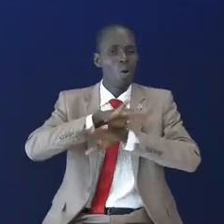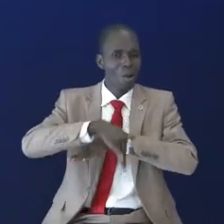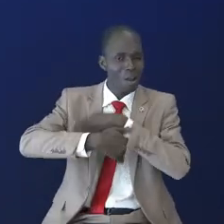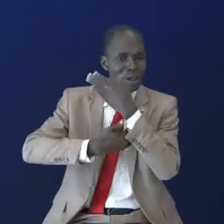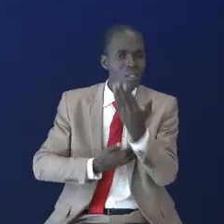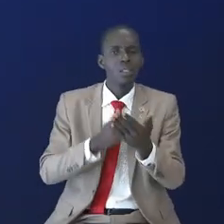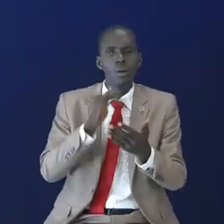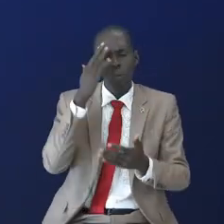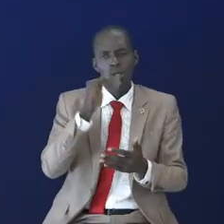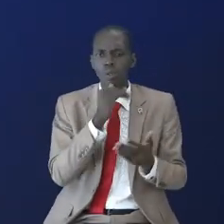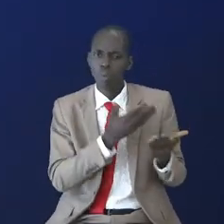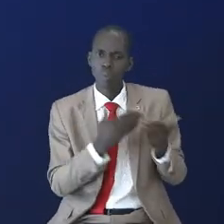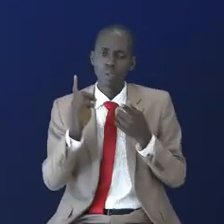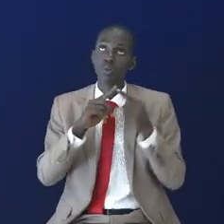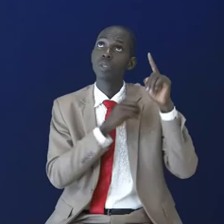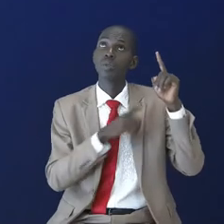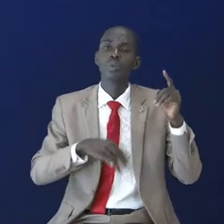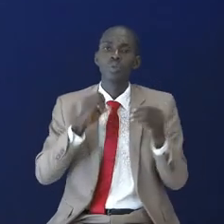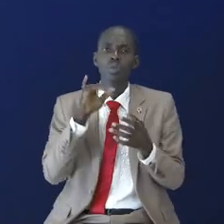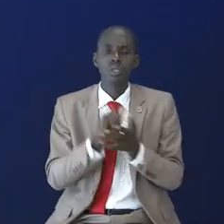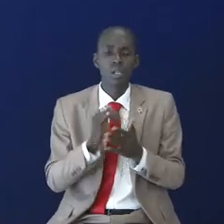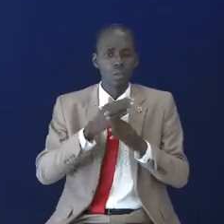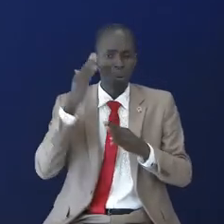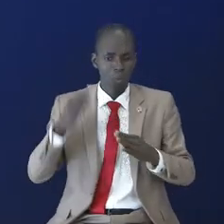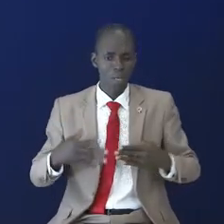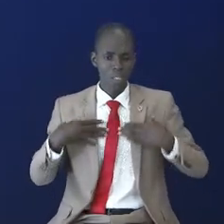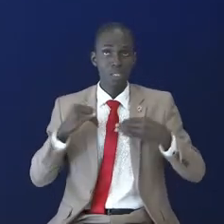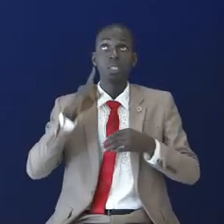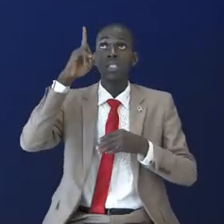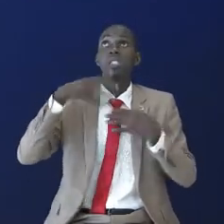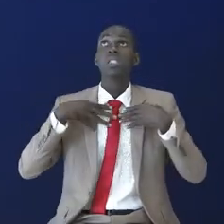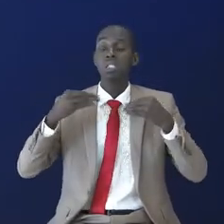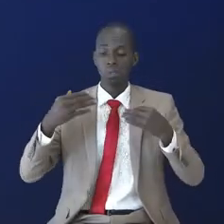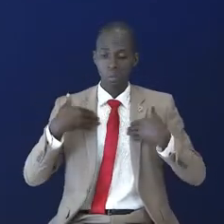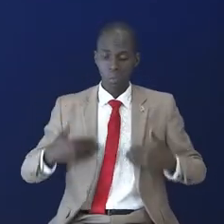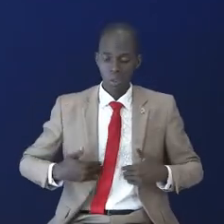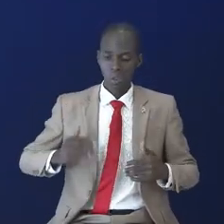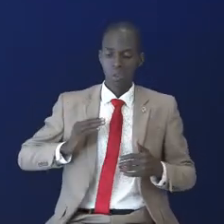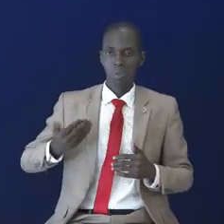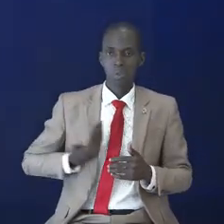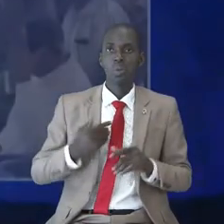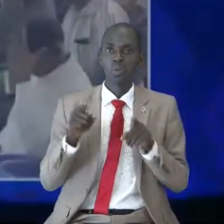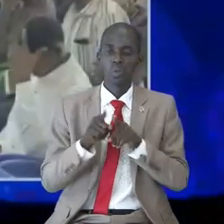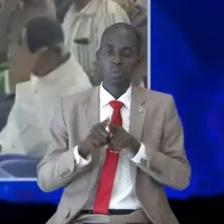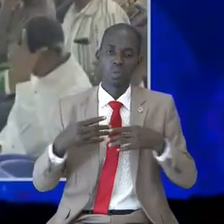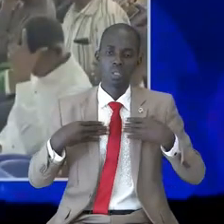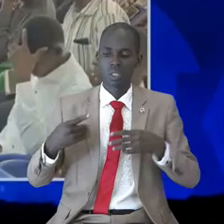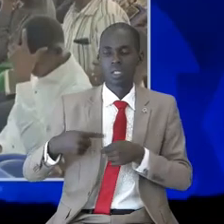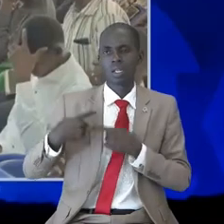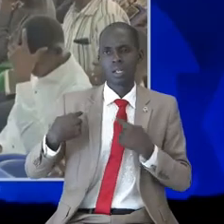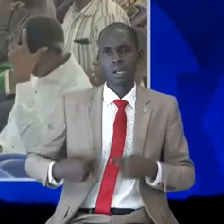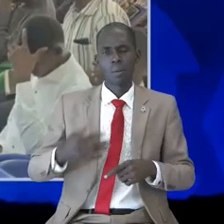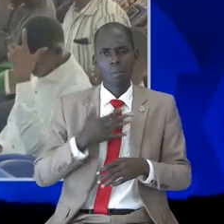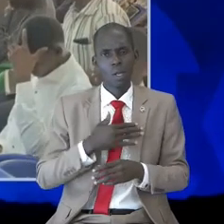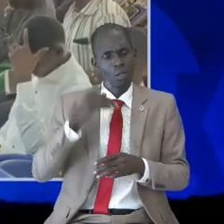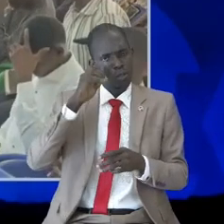the Lord, so that total healing, complete healing, he heals the body, he heals the soul, and then he heals the heart. Beloved, you're